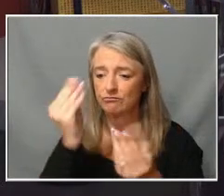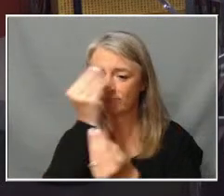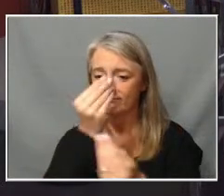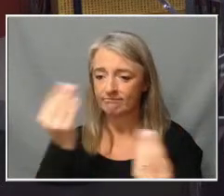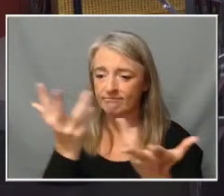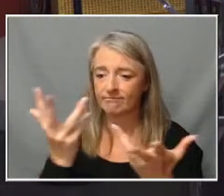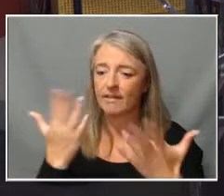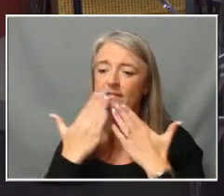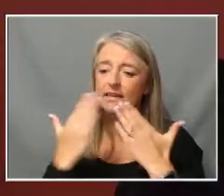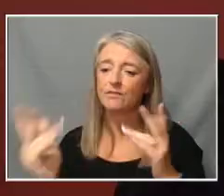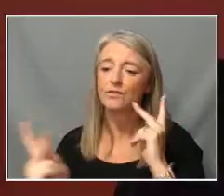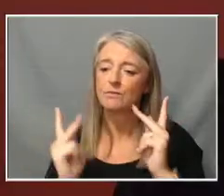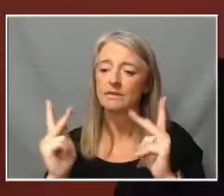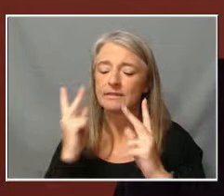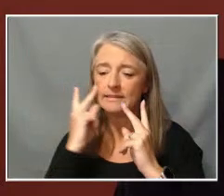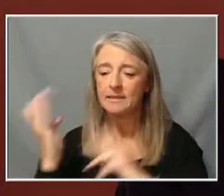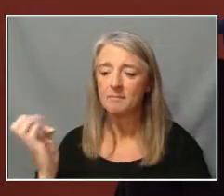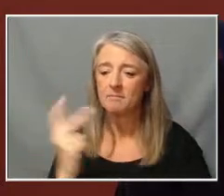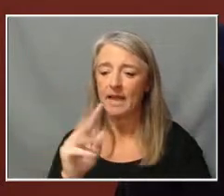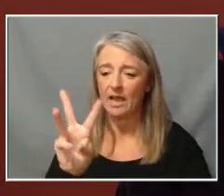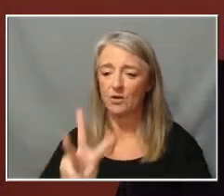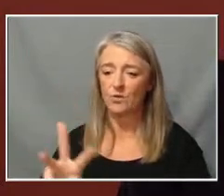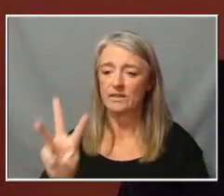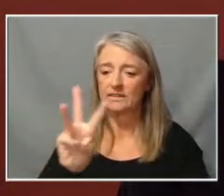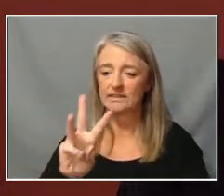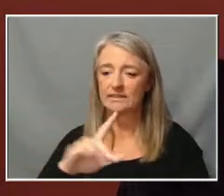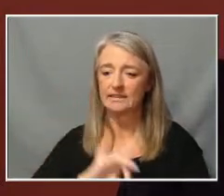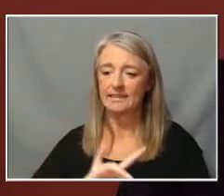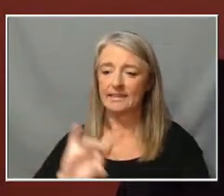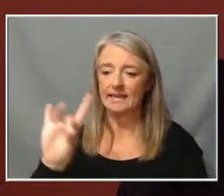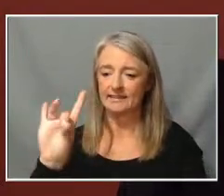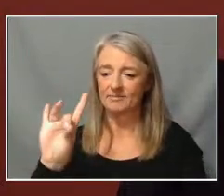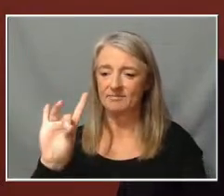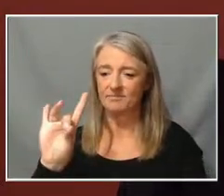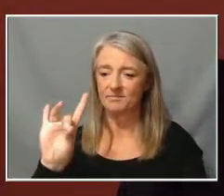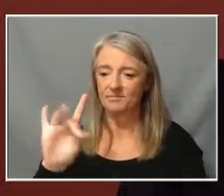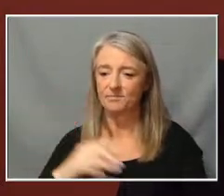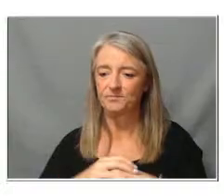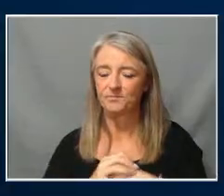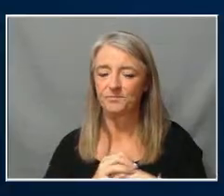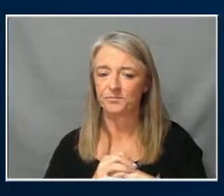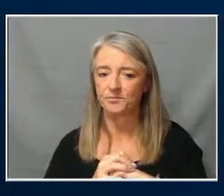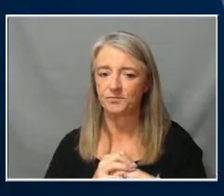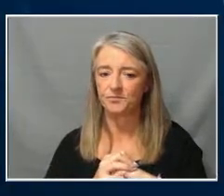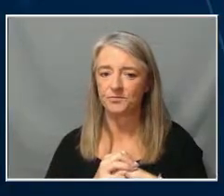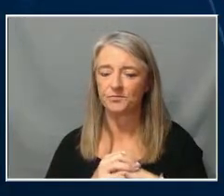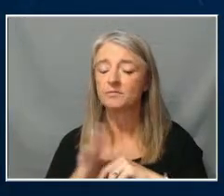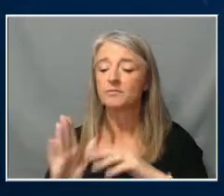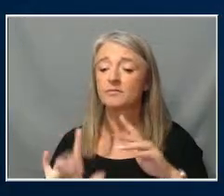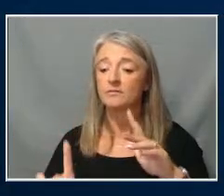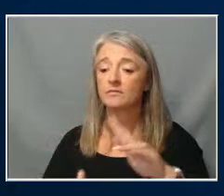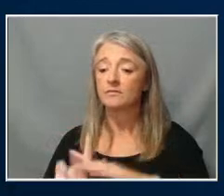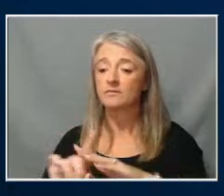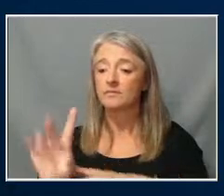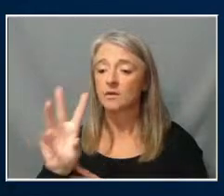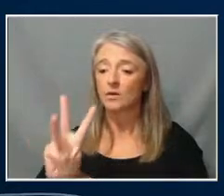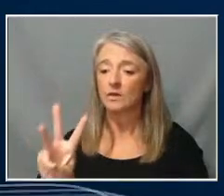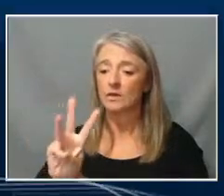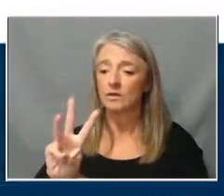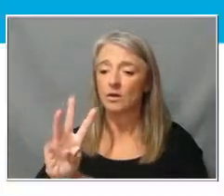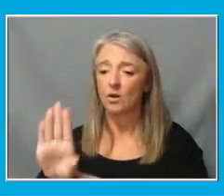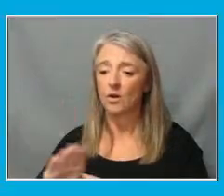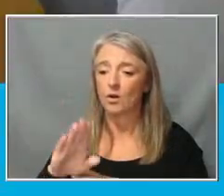viewers, and we will see you back here Wednesday at 8. coming up Wednesday on Open Mics with